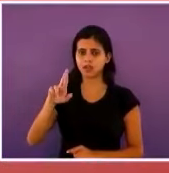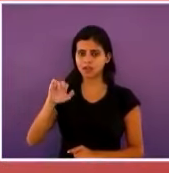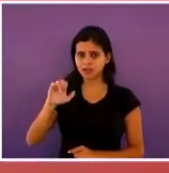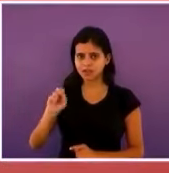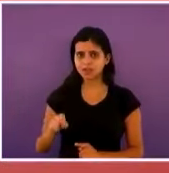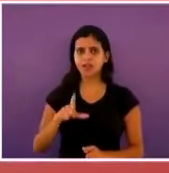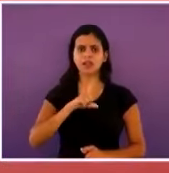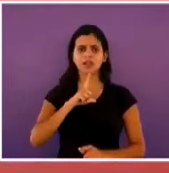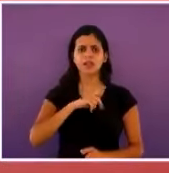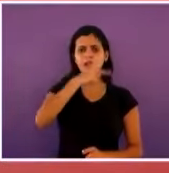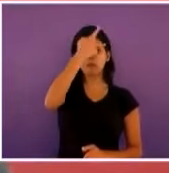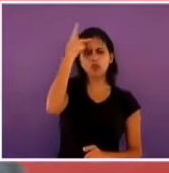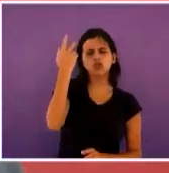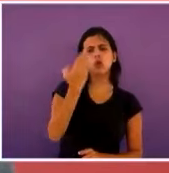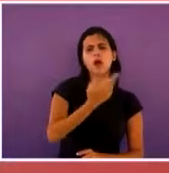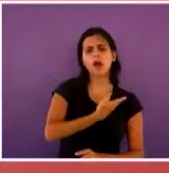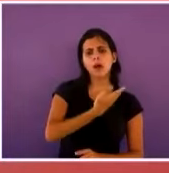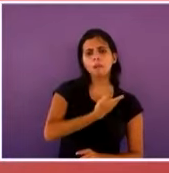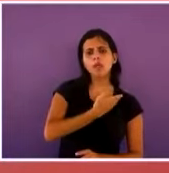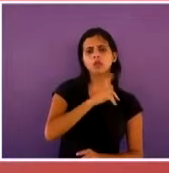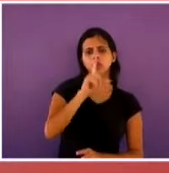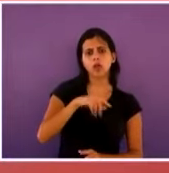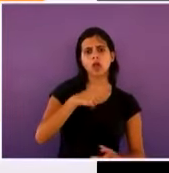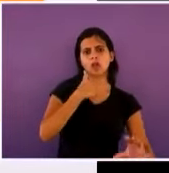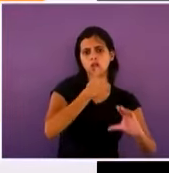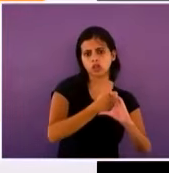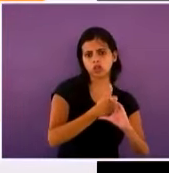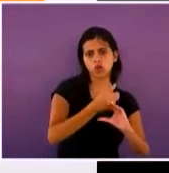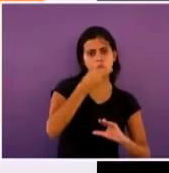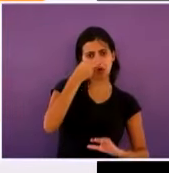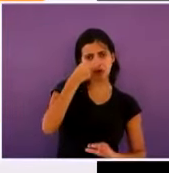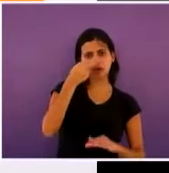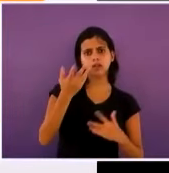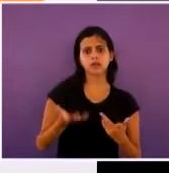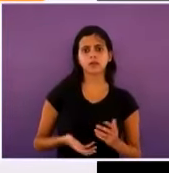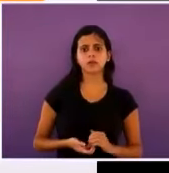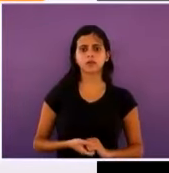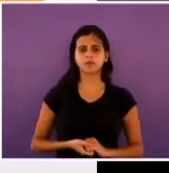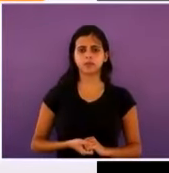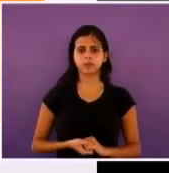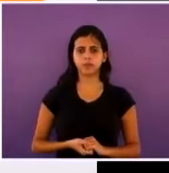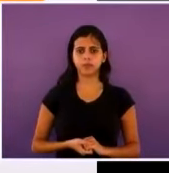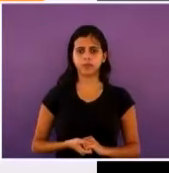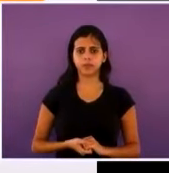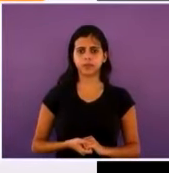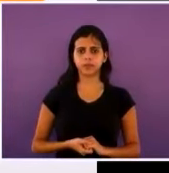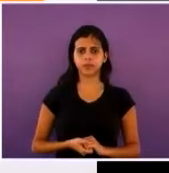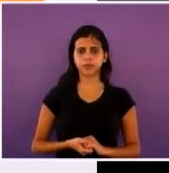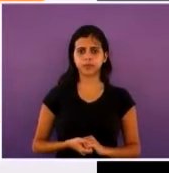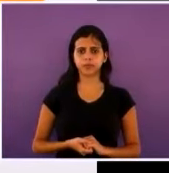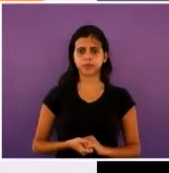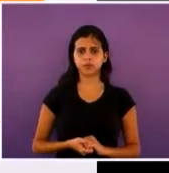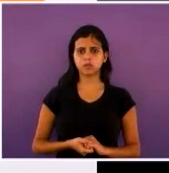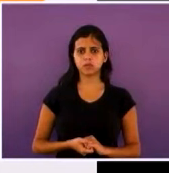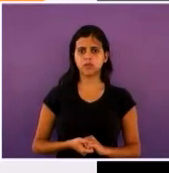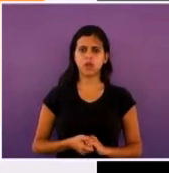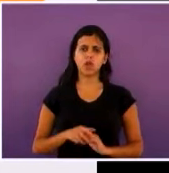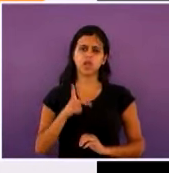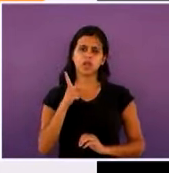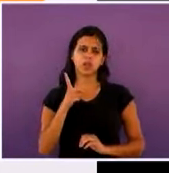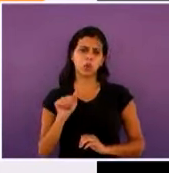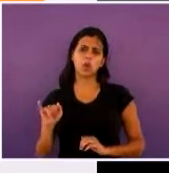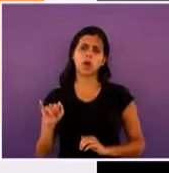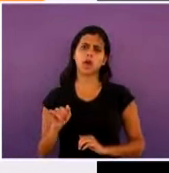world. Ele tem muitos amigos dentro do mundo evangélico. So, he is not a remote, unknown figure. Ele não é uma